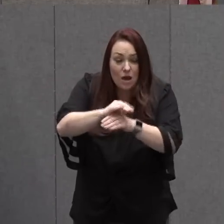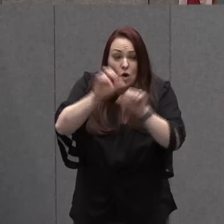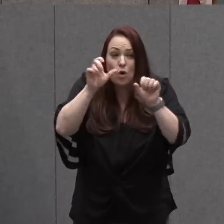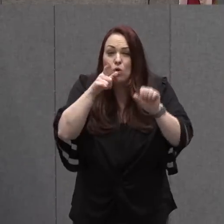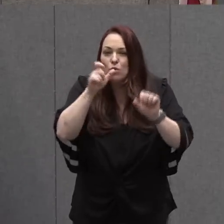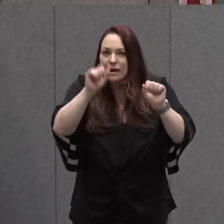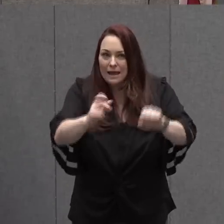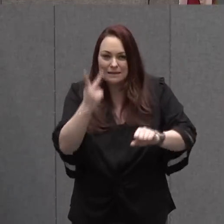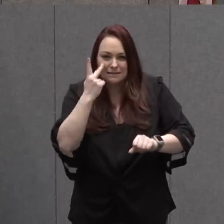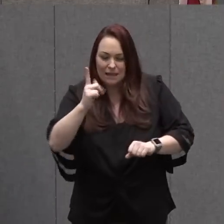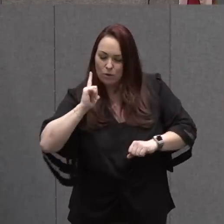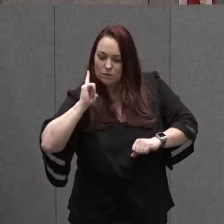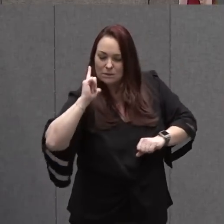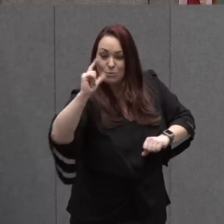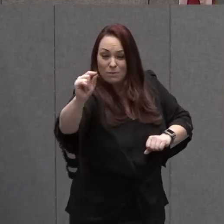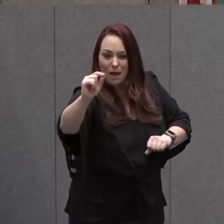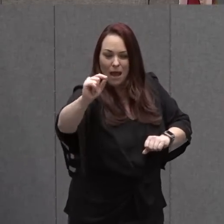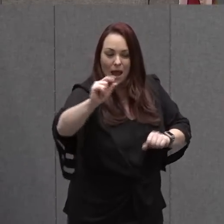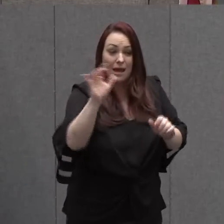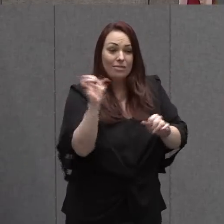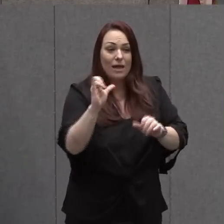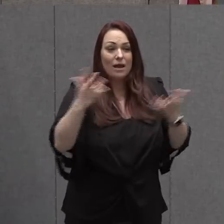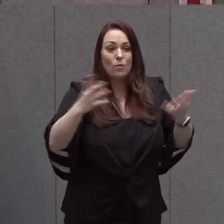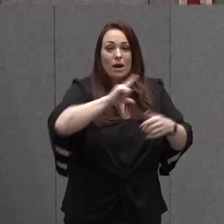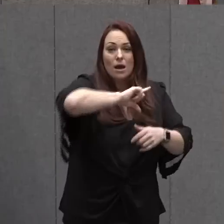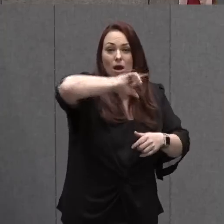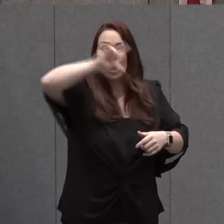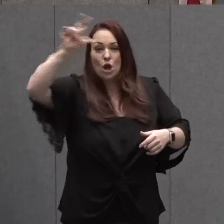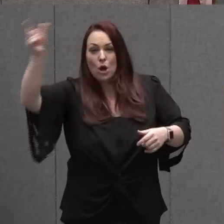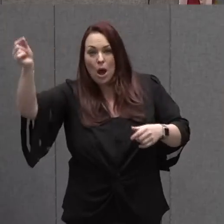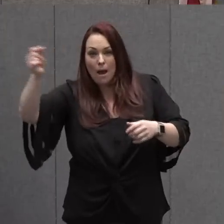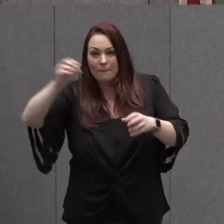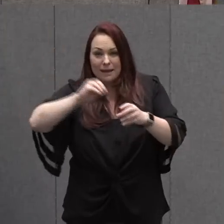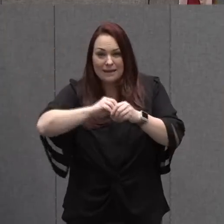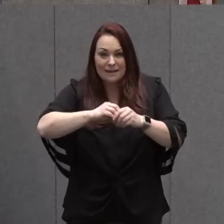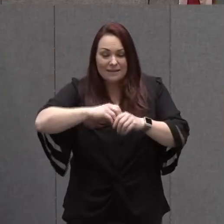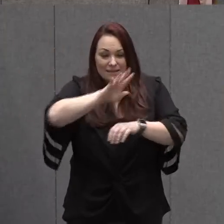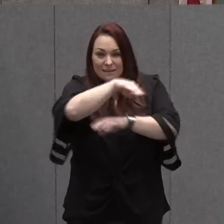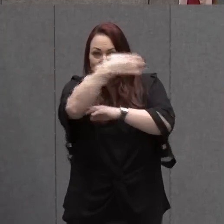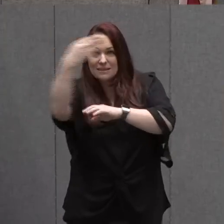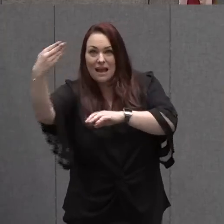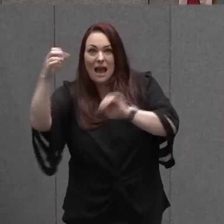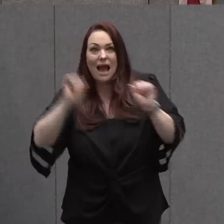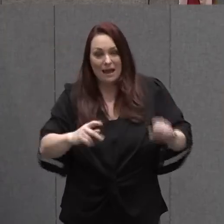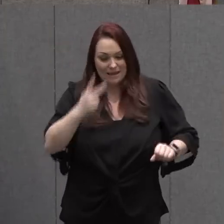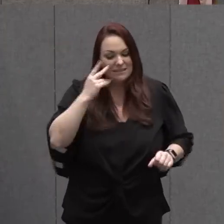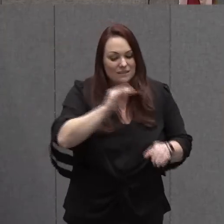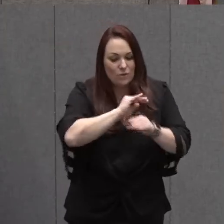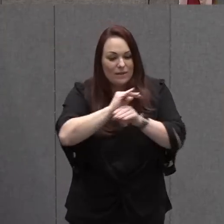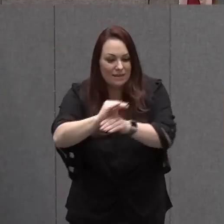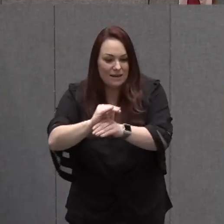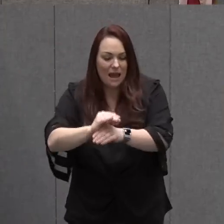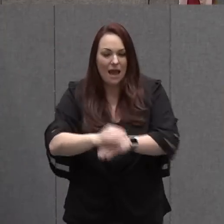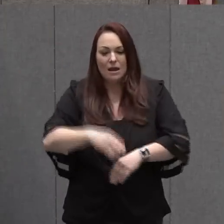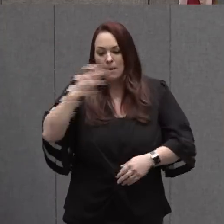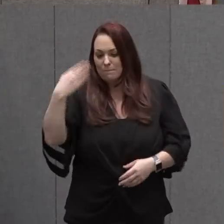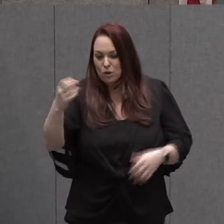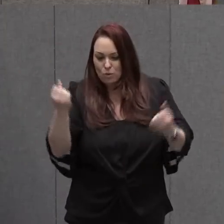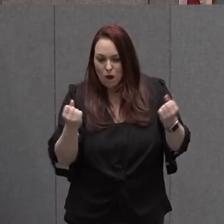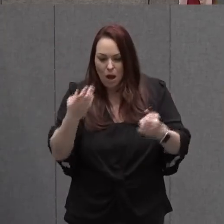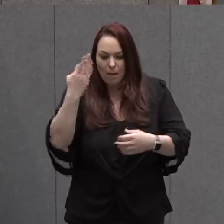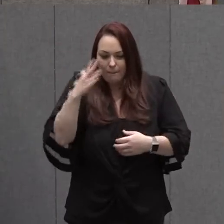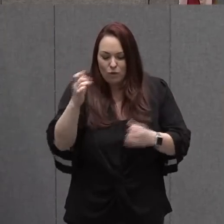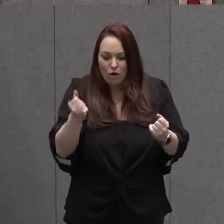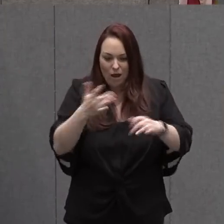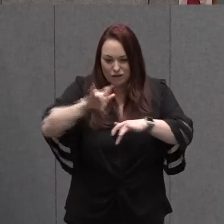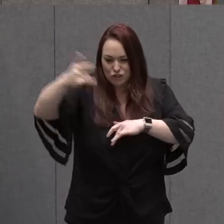by like a comet in the sky? I could see you in the night, blue car, shining bright. I could